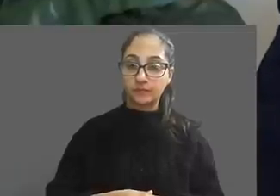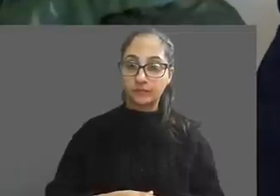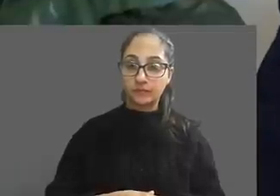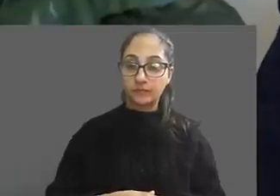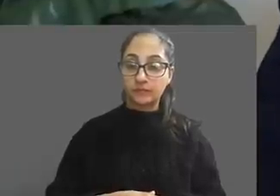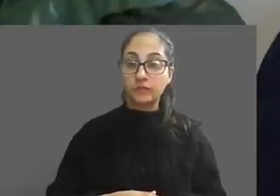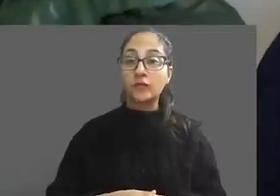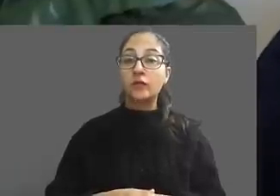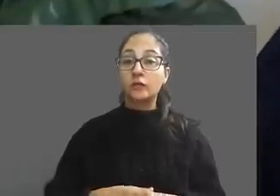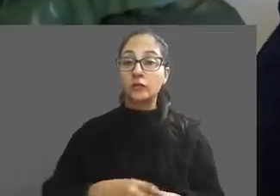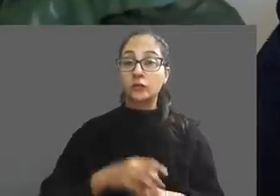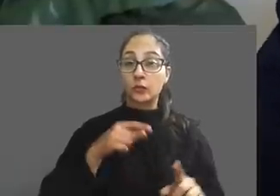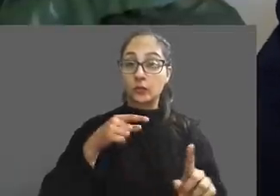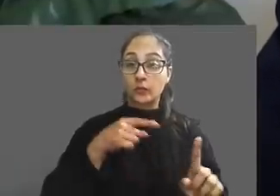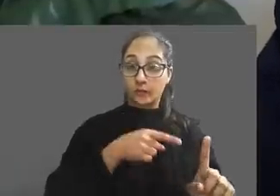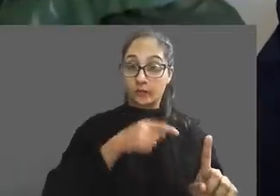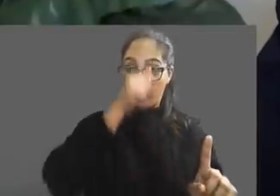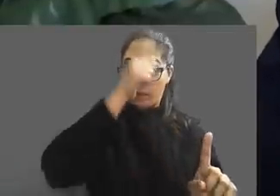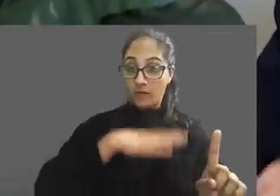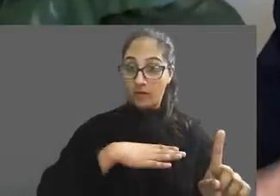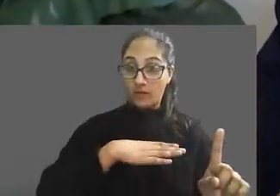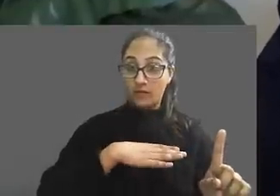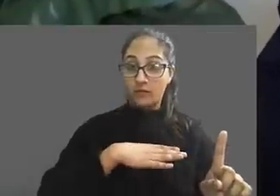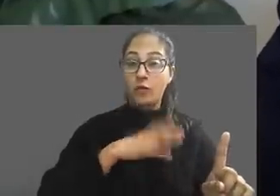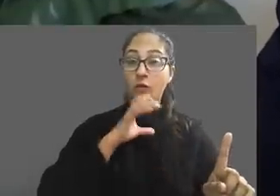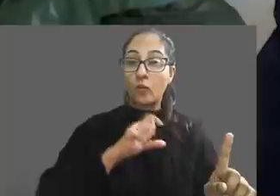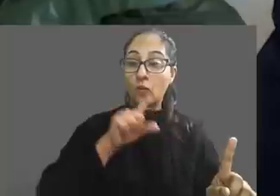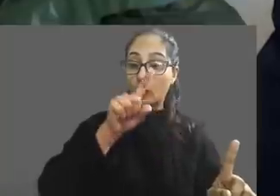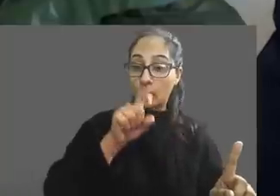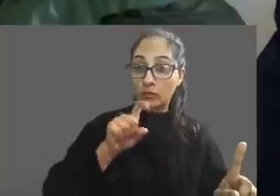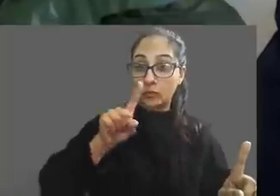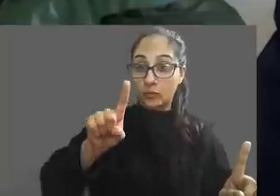and 5 months serving the Jamaat.